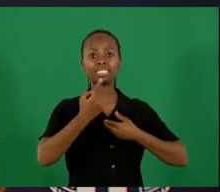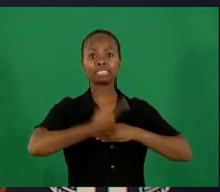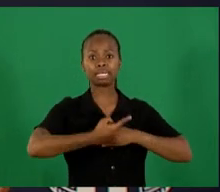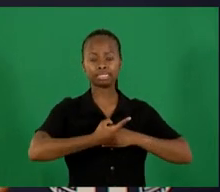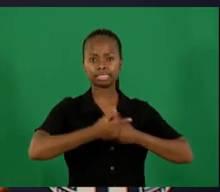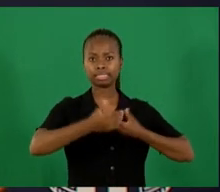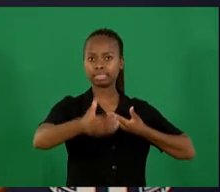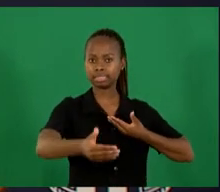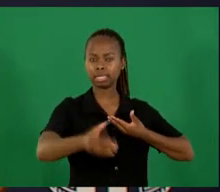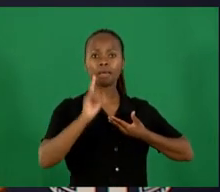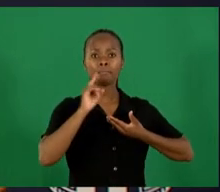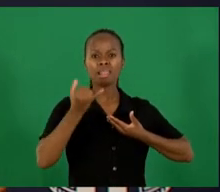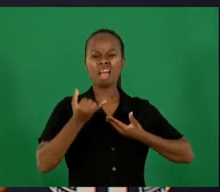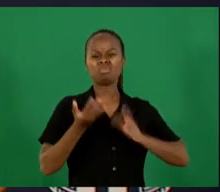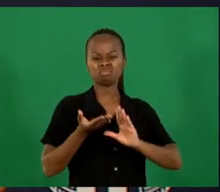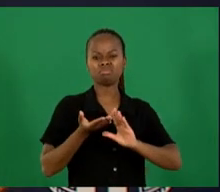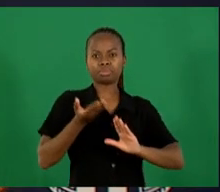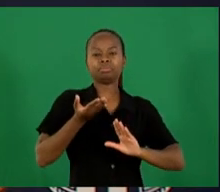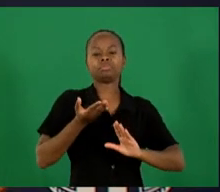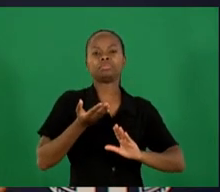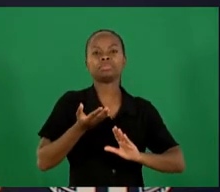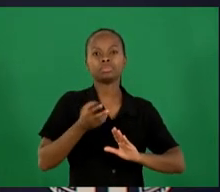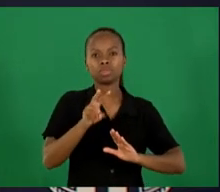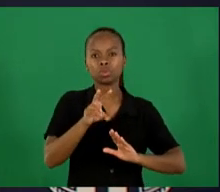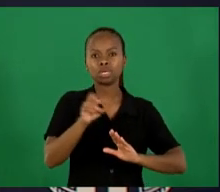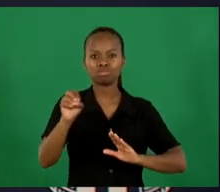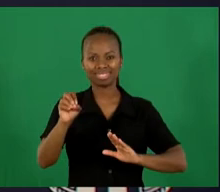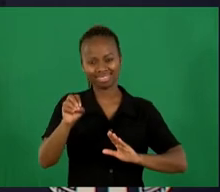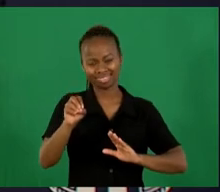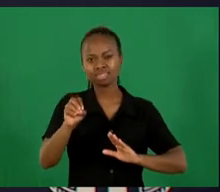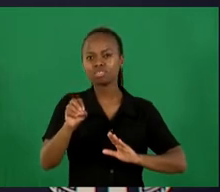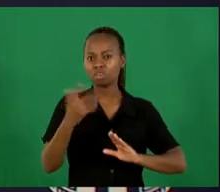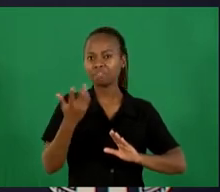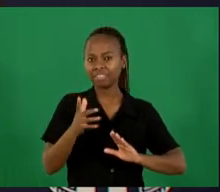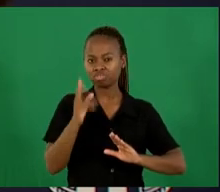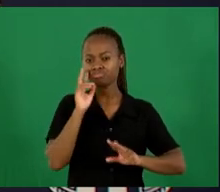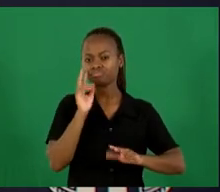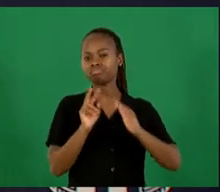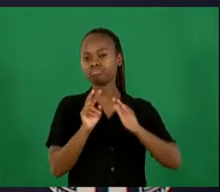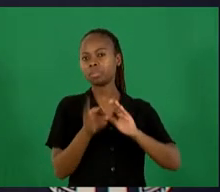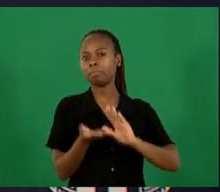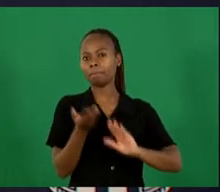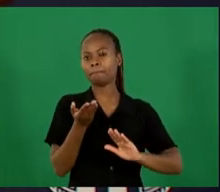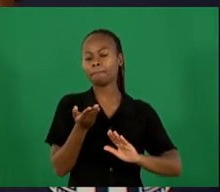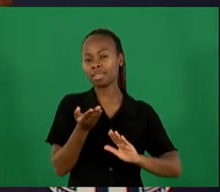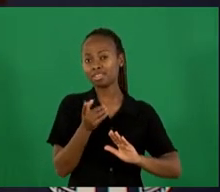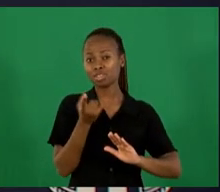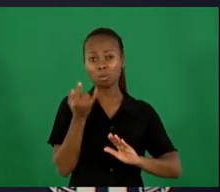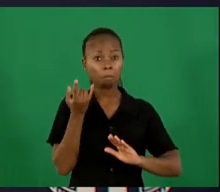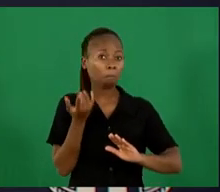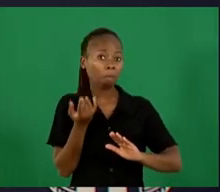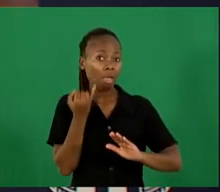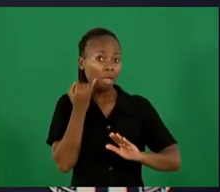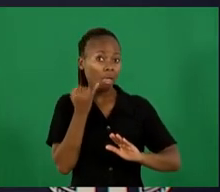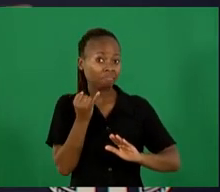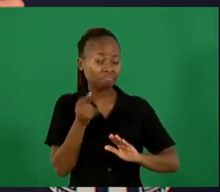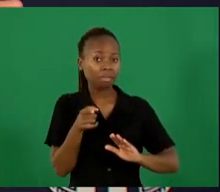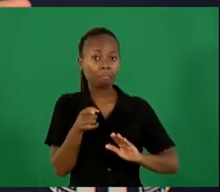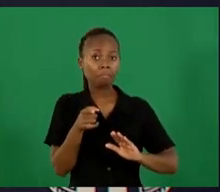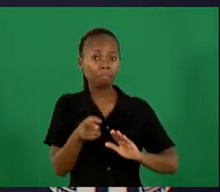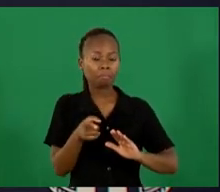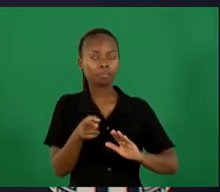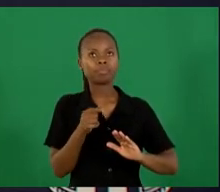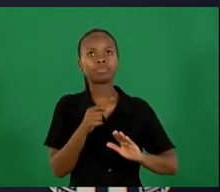over 200 days during the course of 2023. And if we expect that to be the